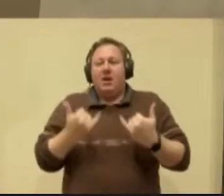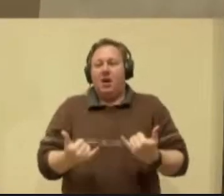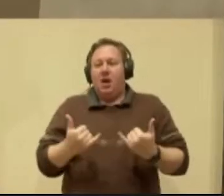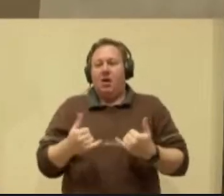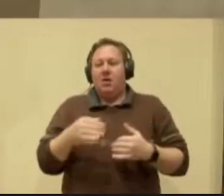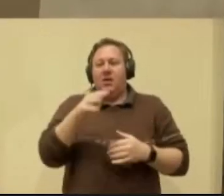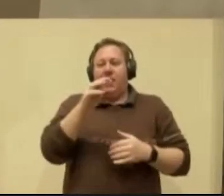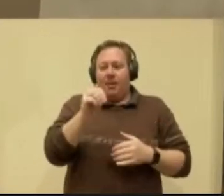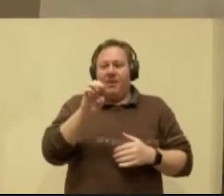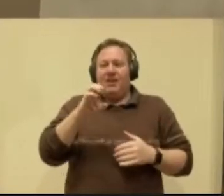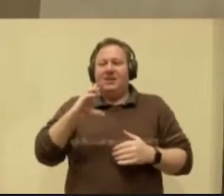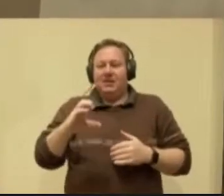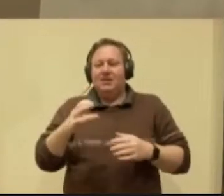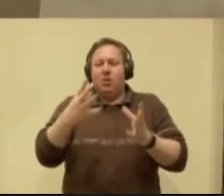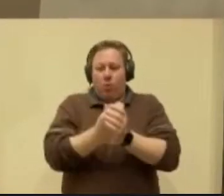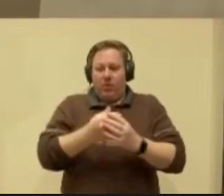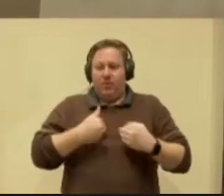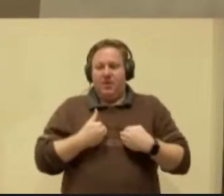into